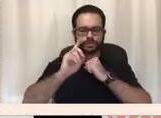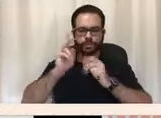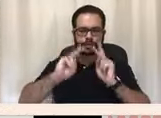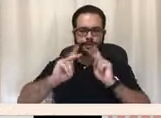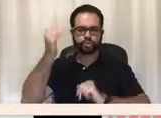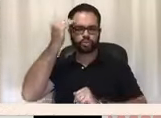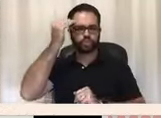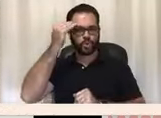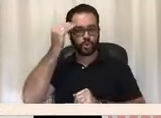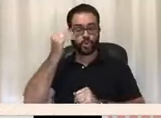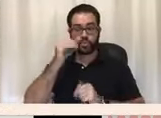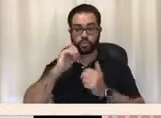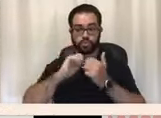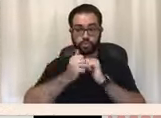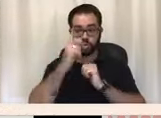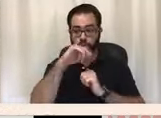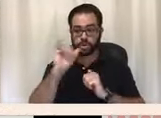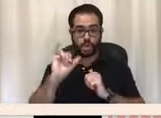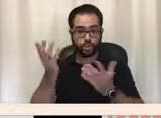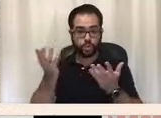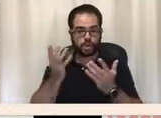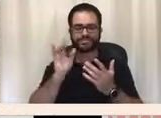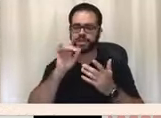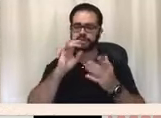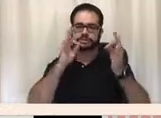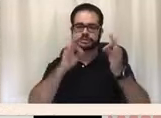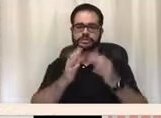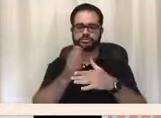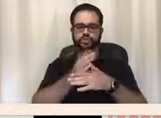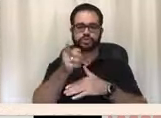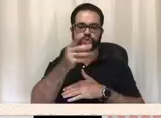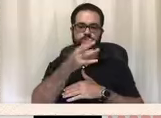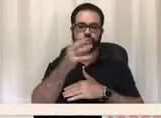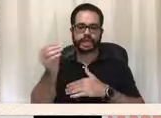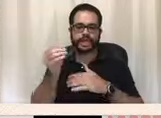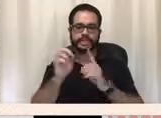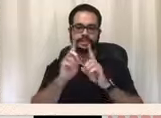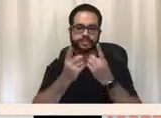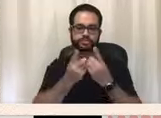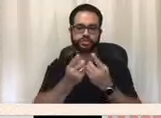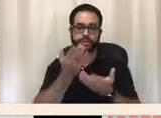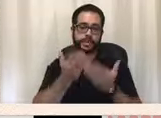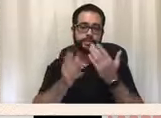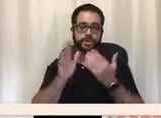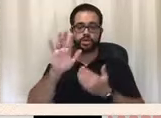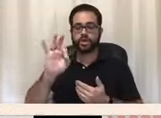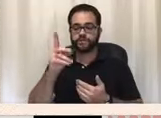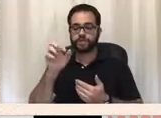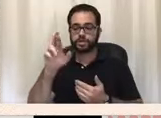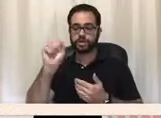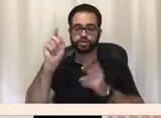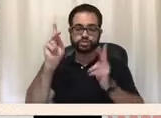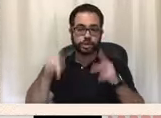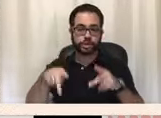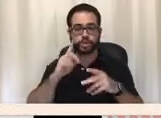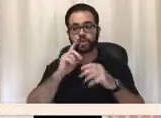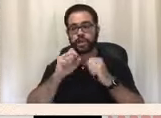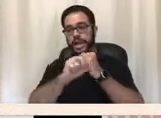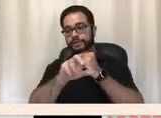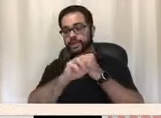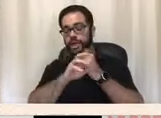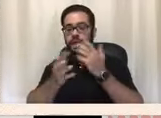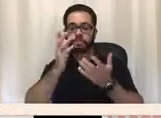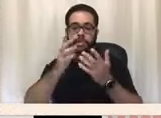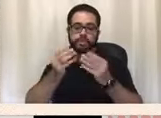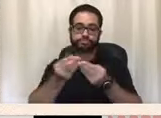decision between you and the district. Your fiddler's person may advertise it. You may distribute flyers at schools. Again,